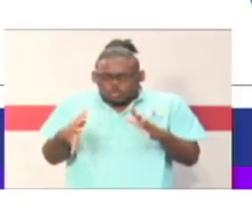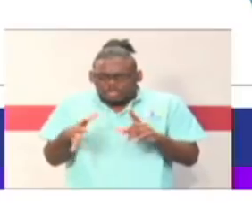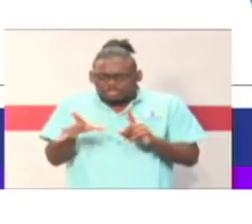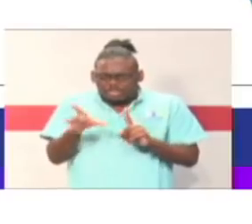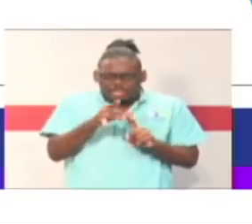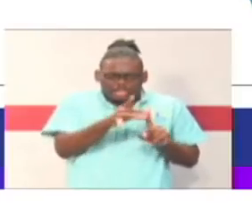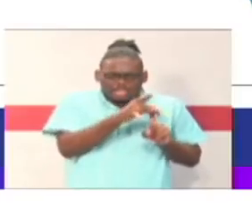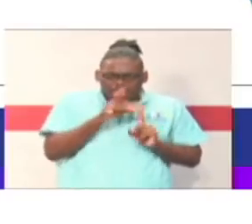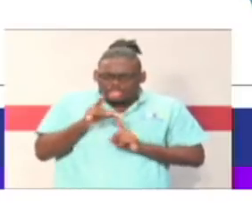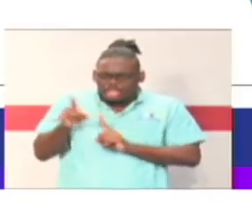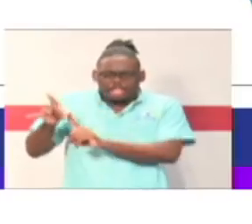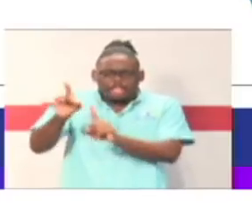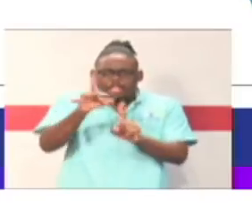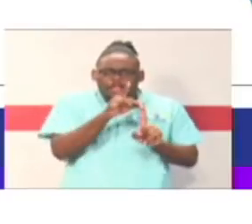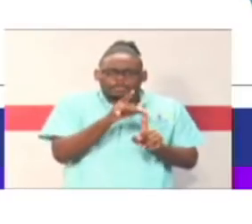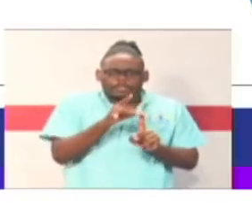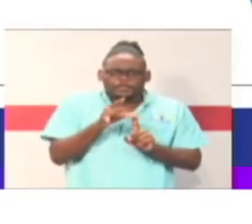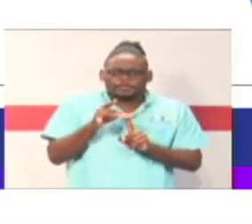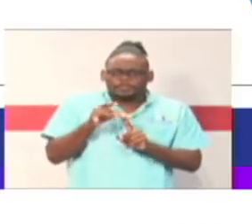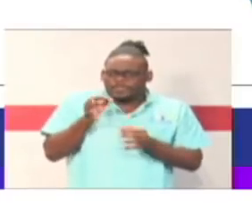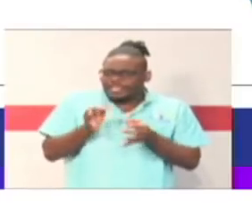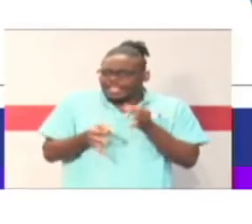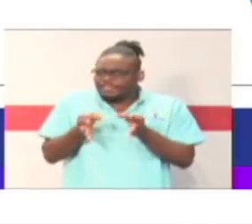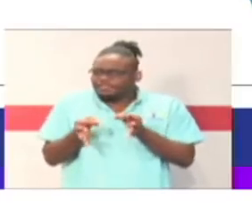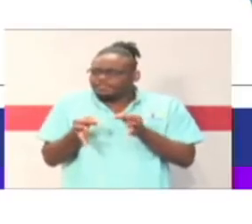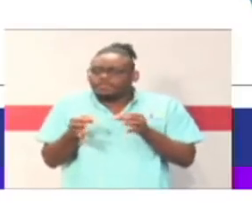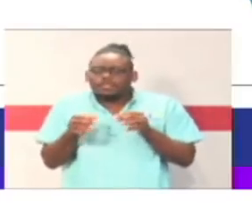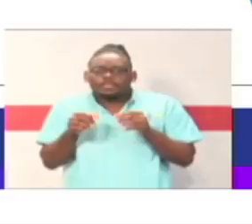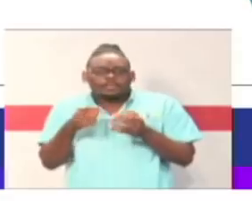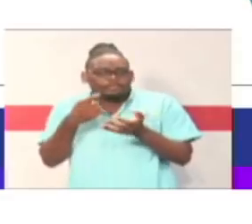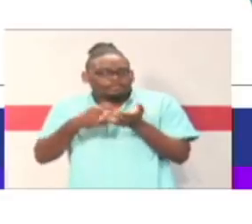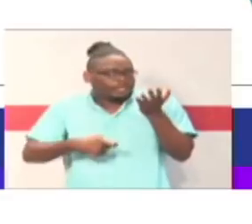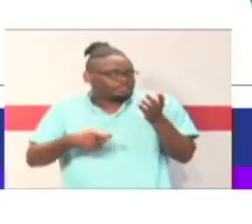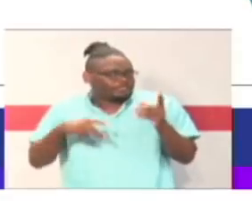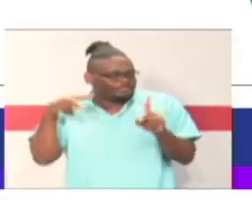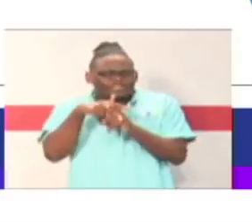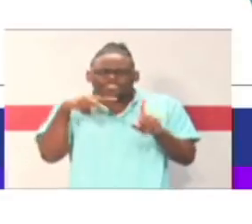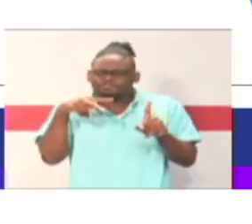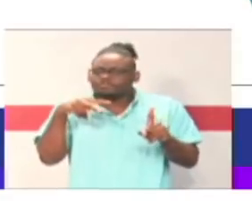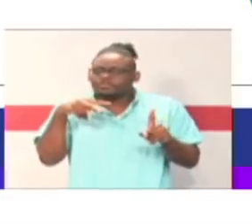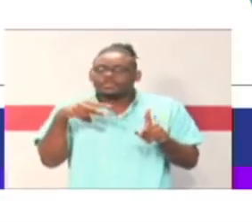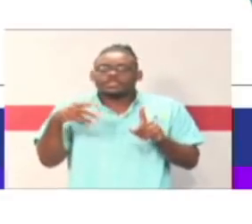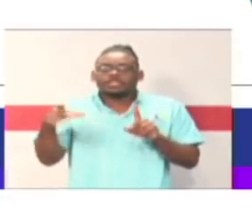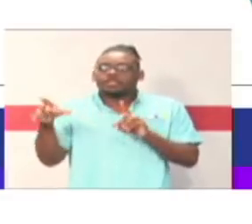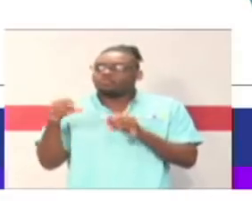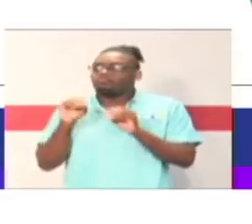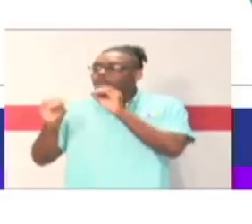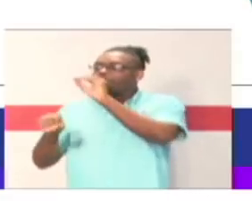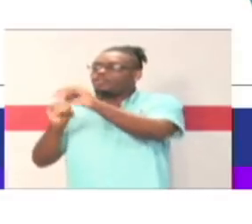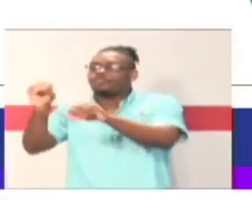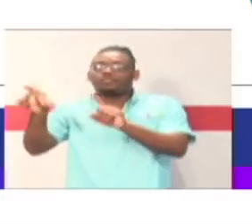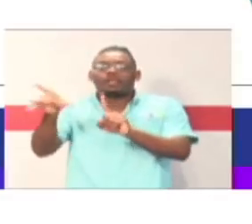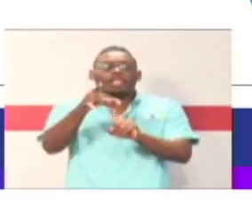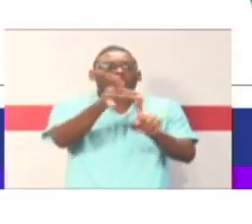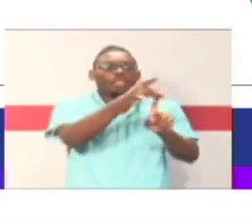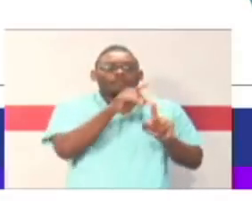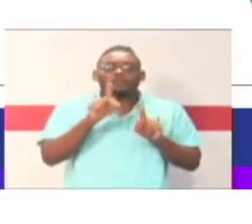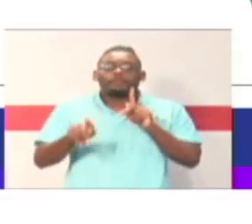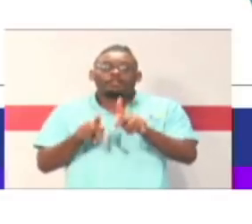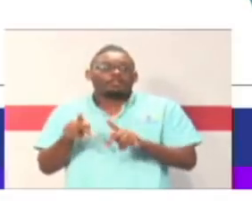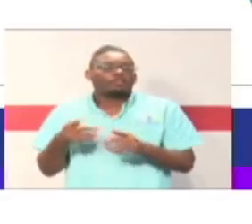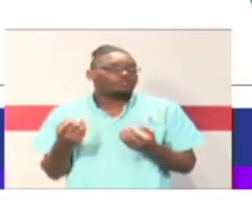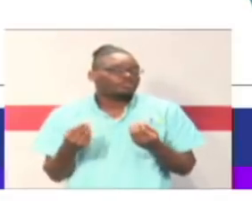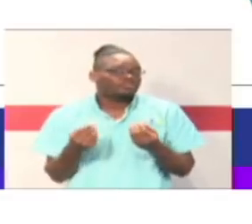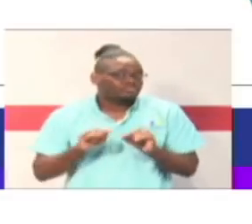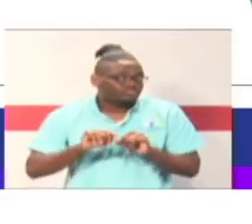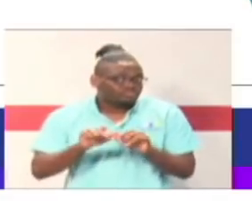exposing other persons to contracting the virus? And my second question, I'm not sure, I'm not seeing the CMO here today, but